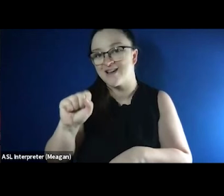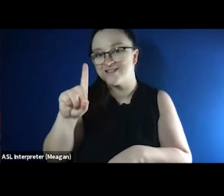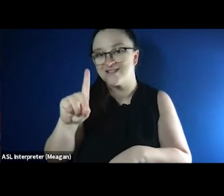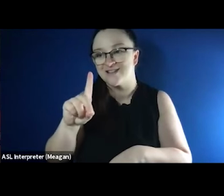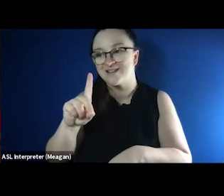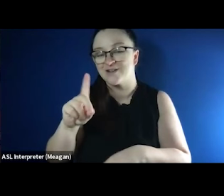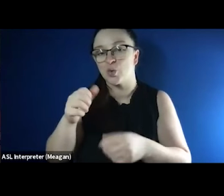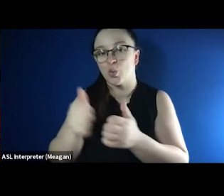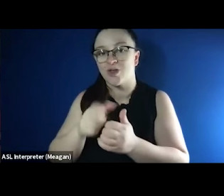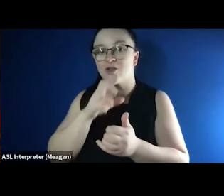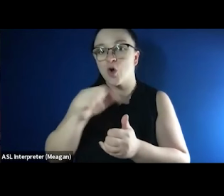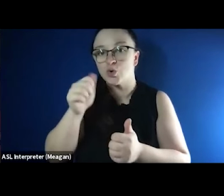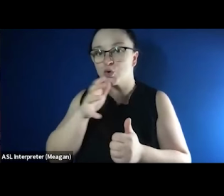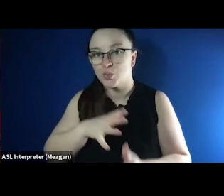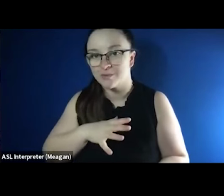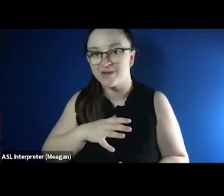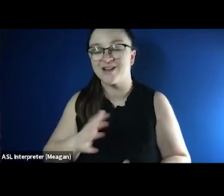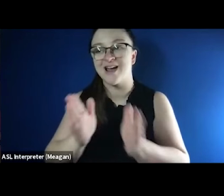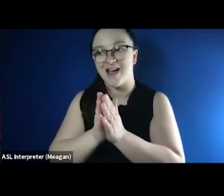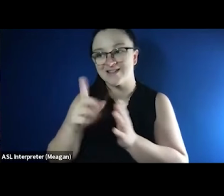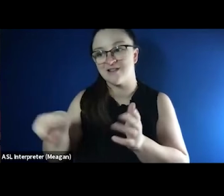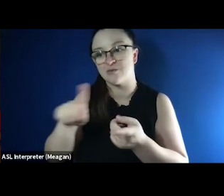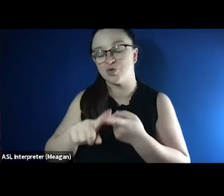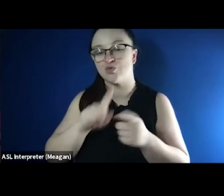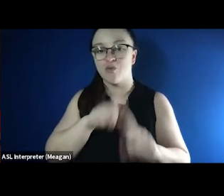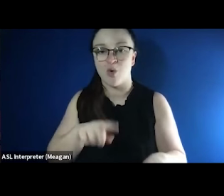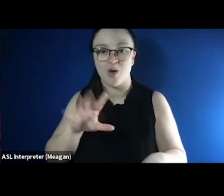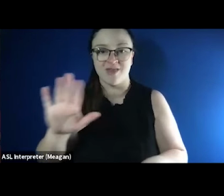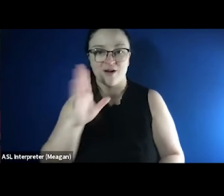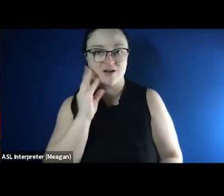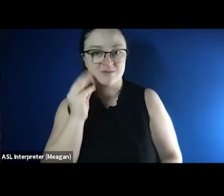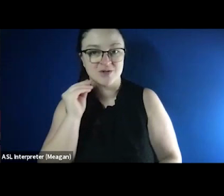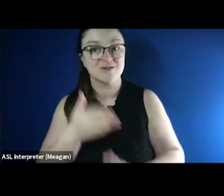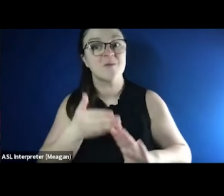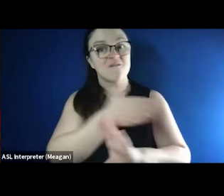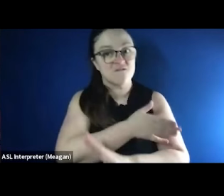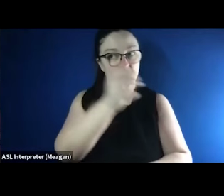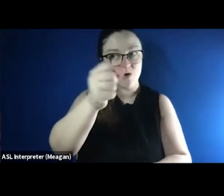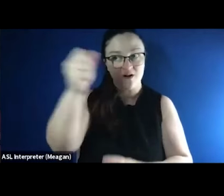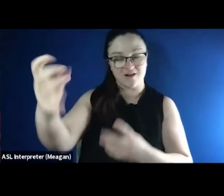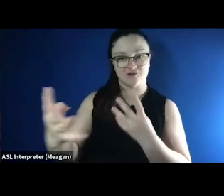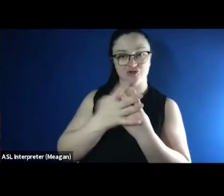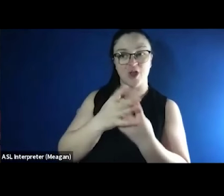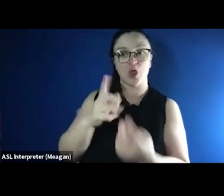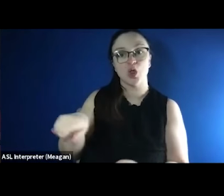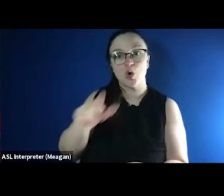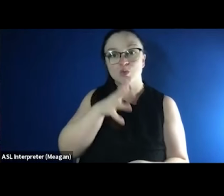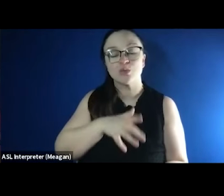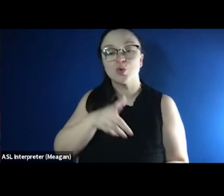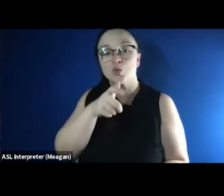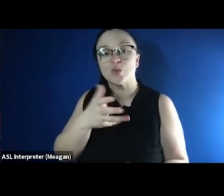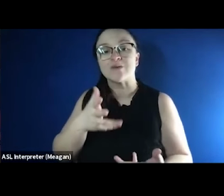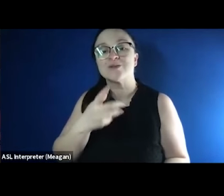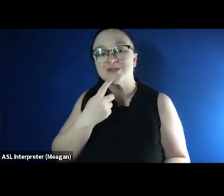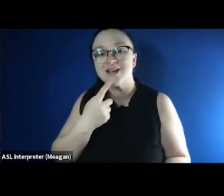after having asked older women to report experiences prior to their incarceration, those women who reported having been